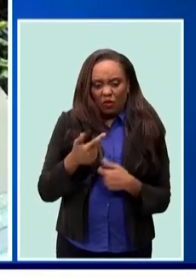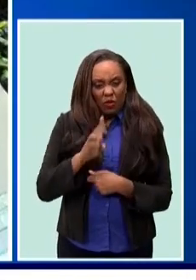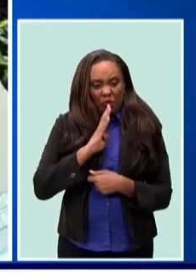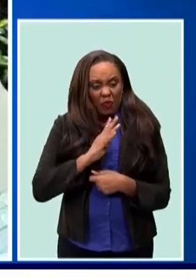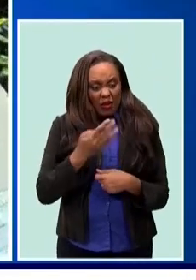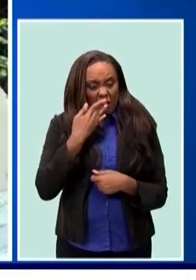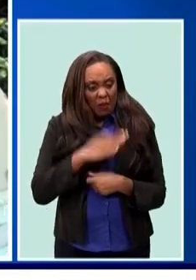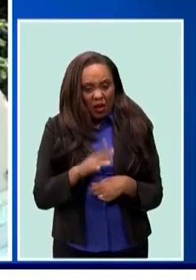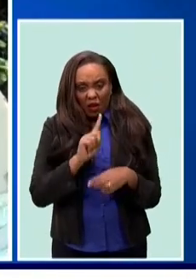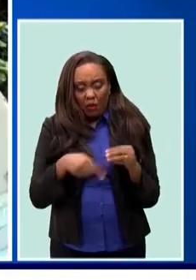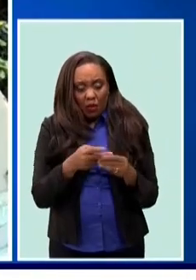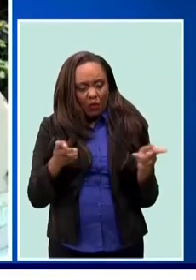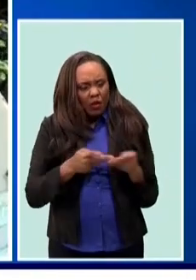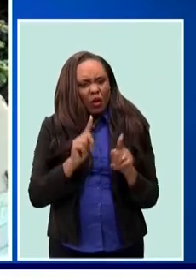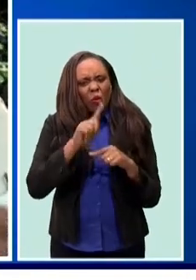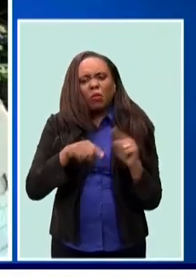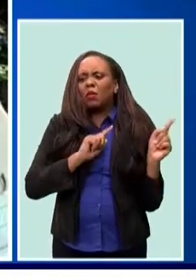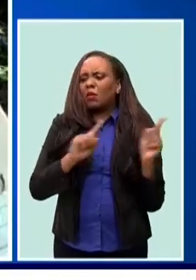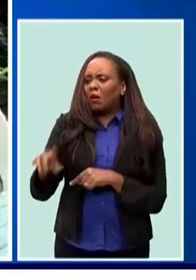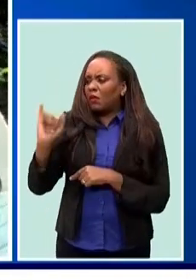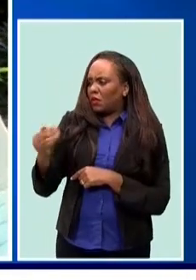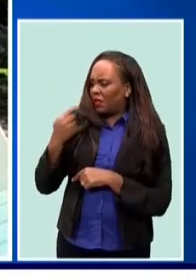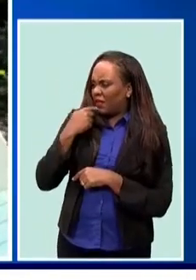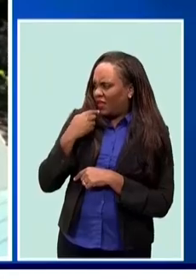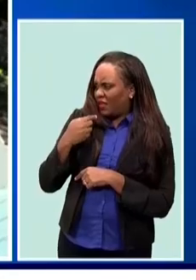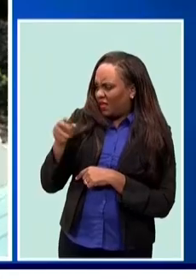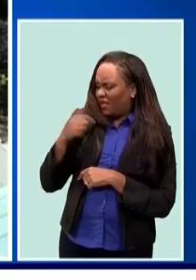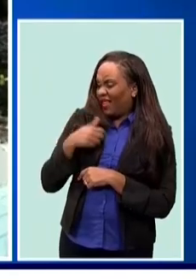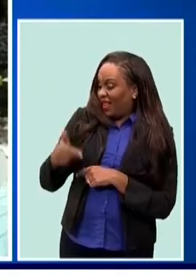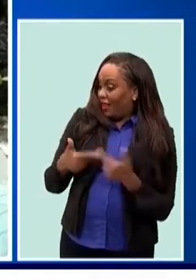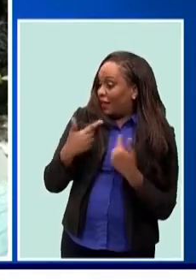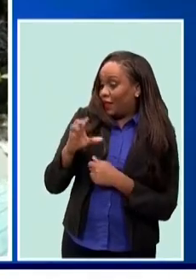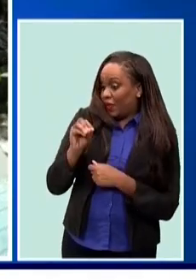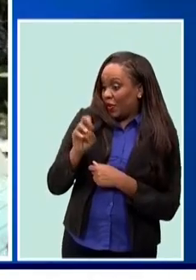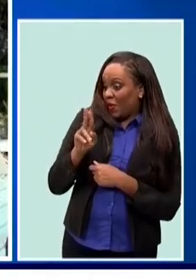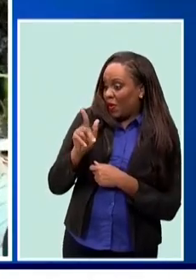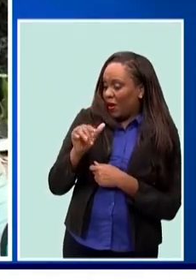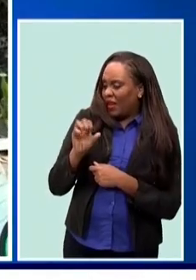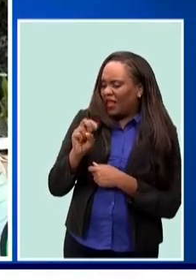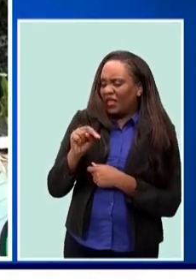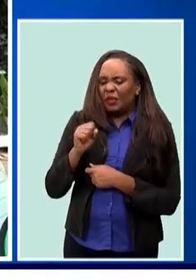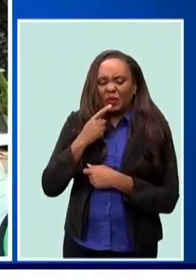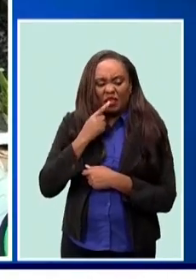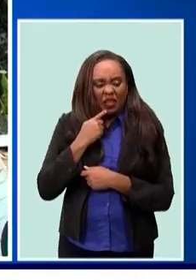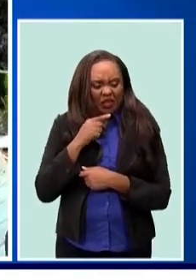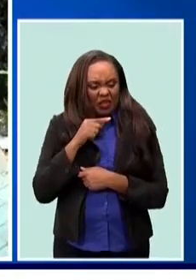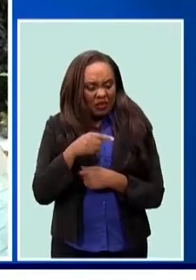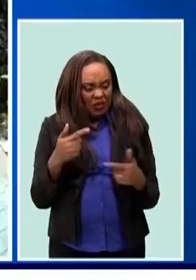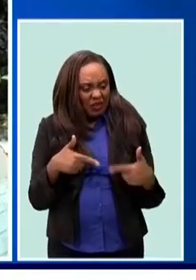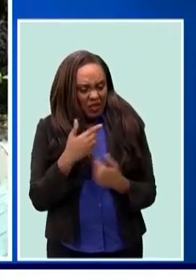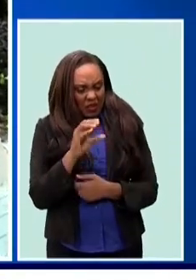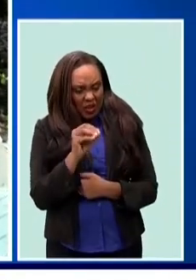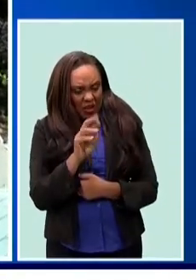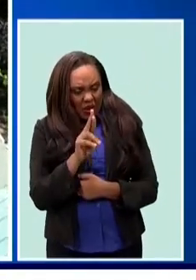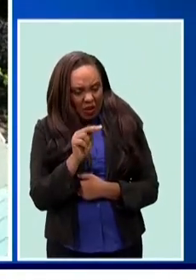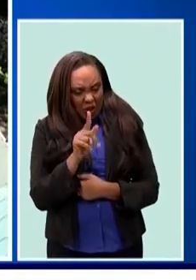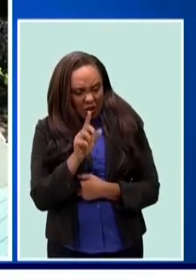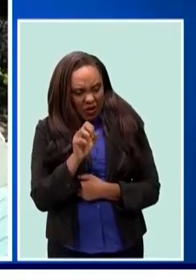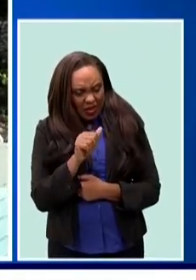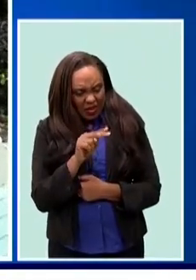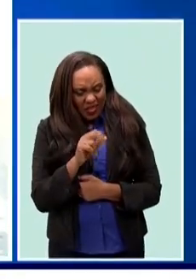about, okay, when you go for jobs and you say that you live in the Orleans, people go put different places. You understand? Direct for people that